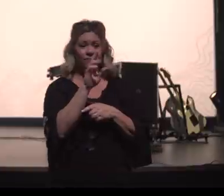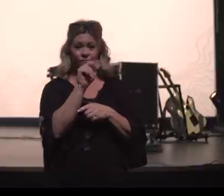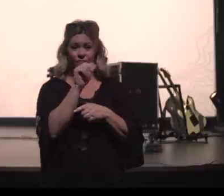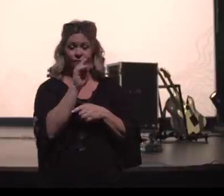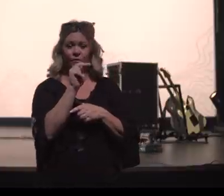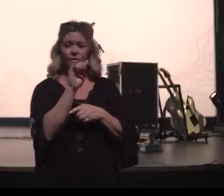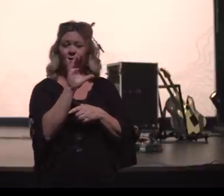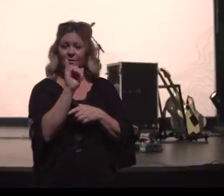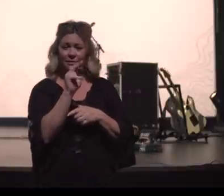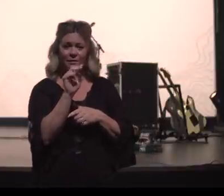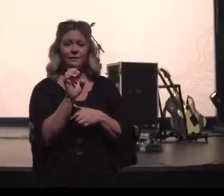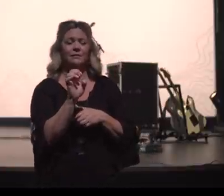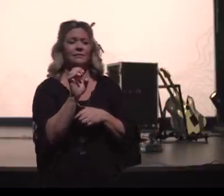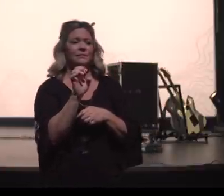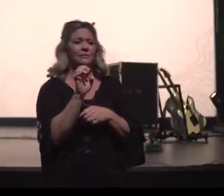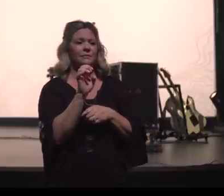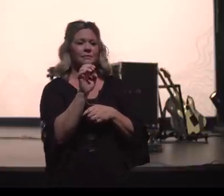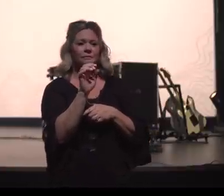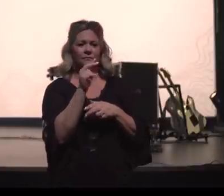Francine,